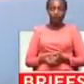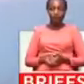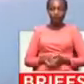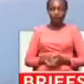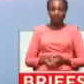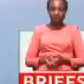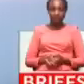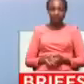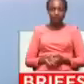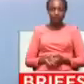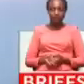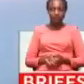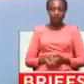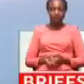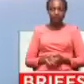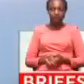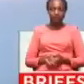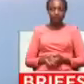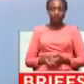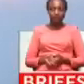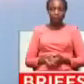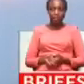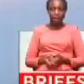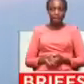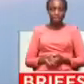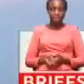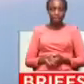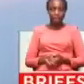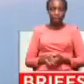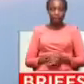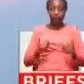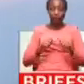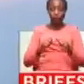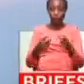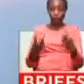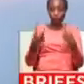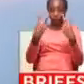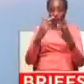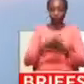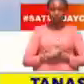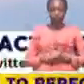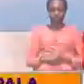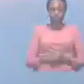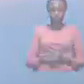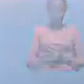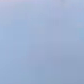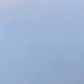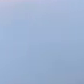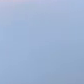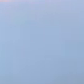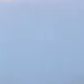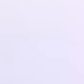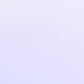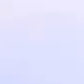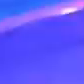that question afterwards. So let's take a short break. Don't go too far. We'll be back shortly.